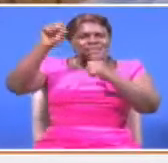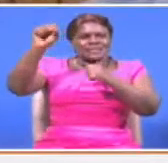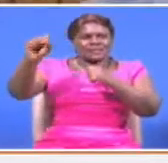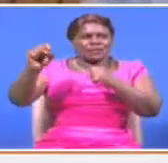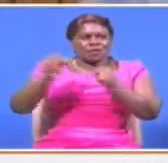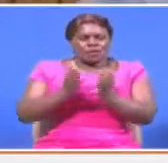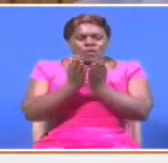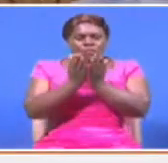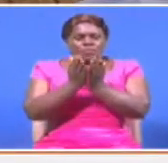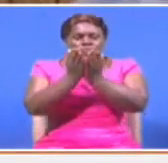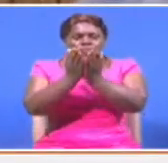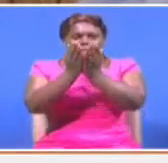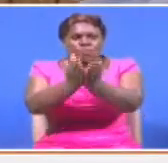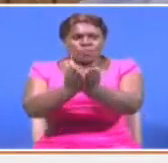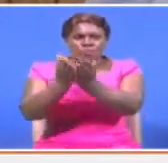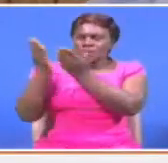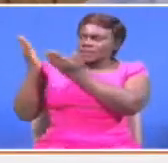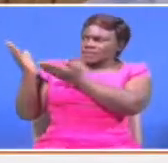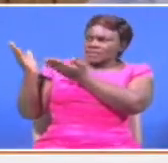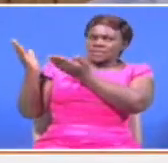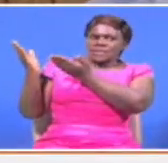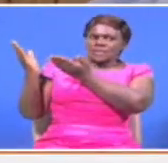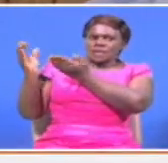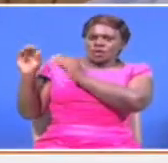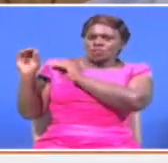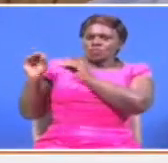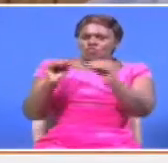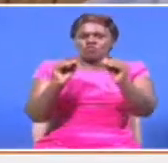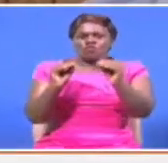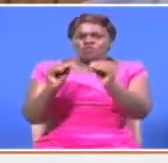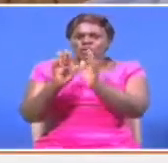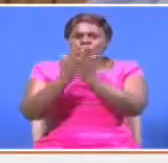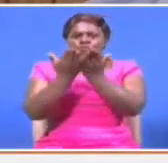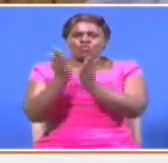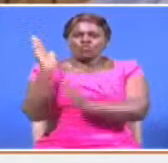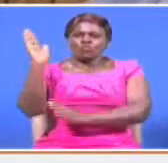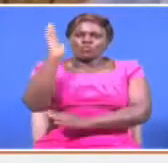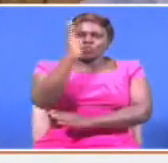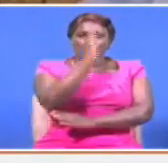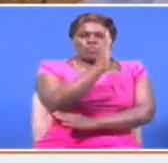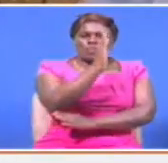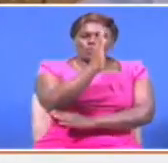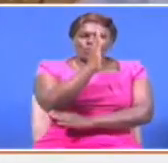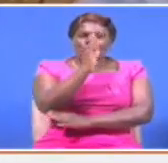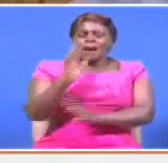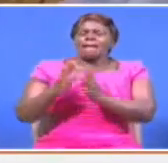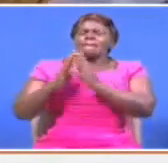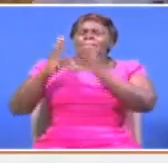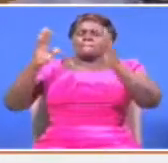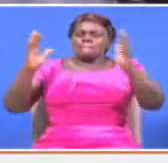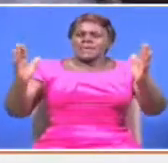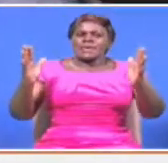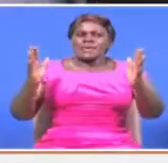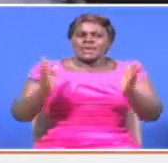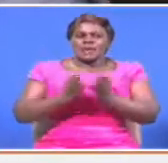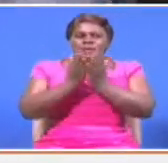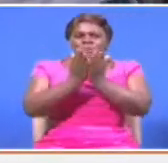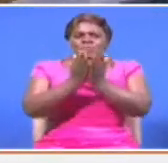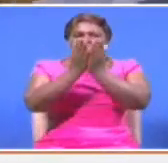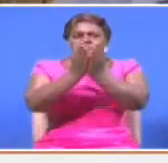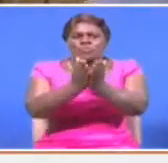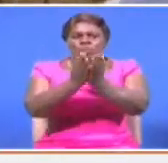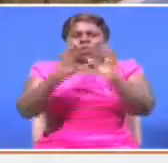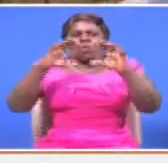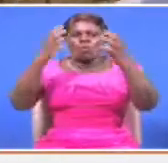This vessel is a moving library. She is one of the, she's the biggest floating library in the